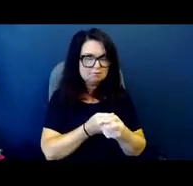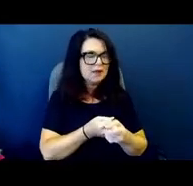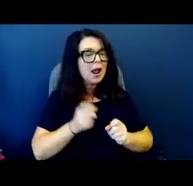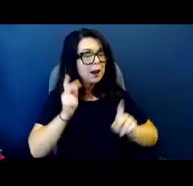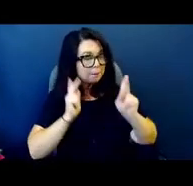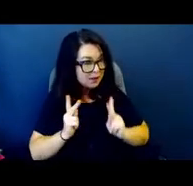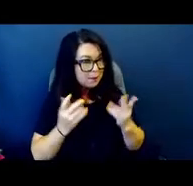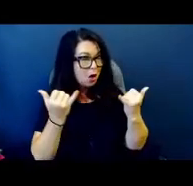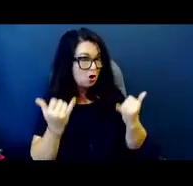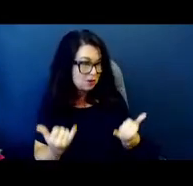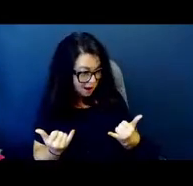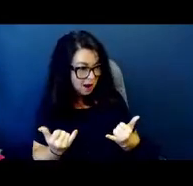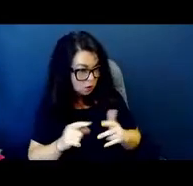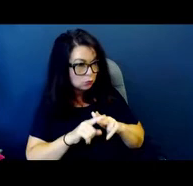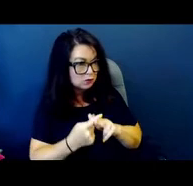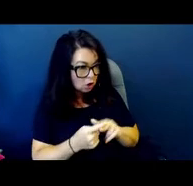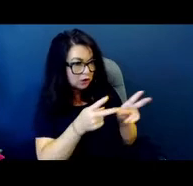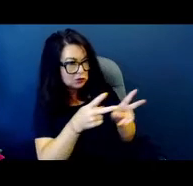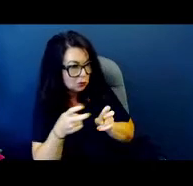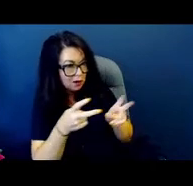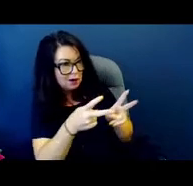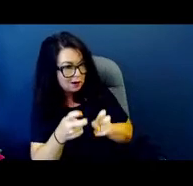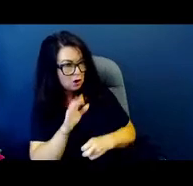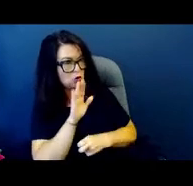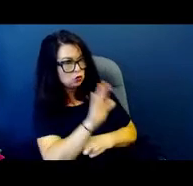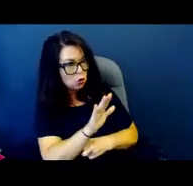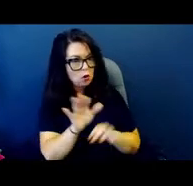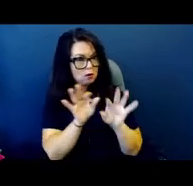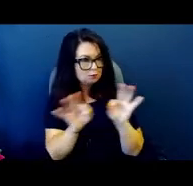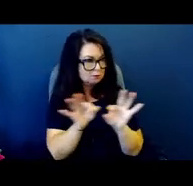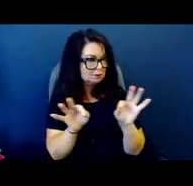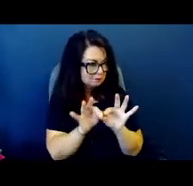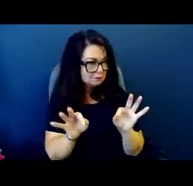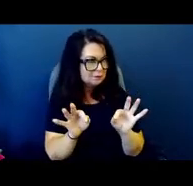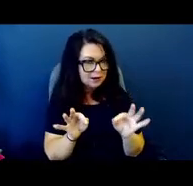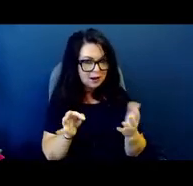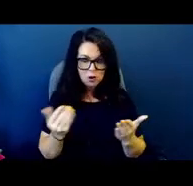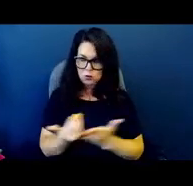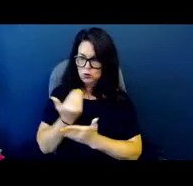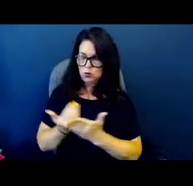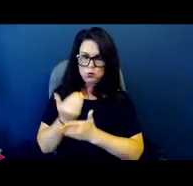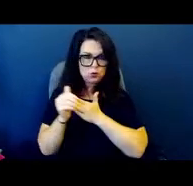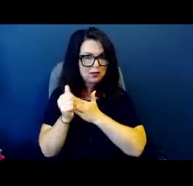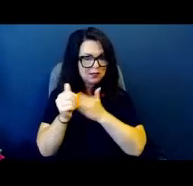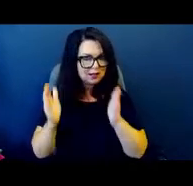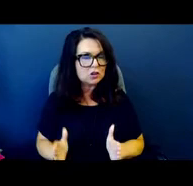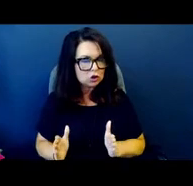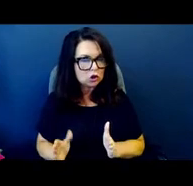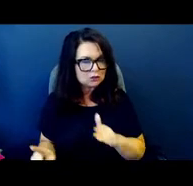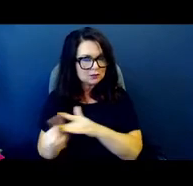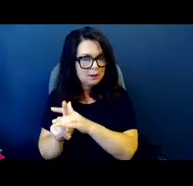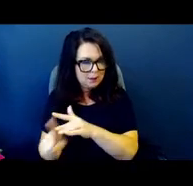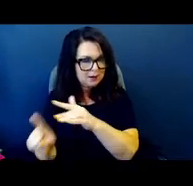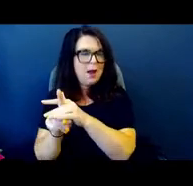you. And, you know, so it's this new generation of young leaders that are coming up. So I'd like to just, I know